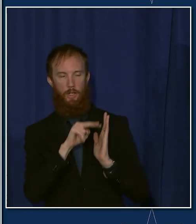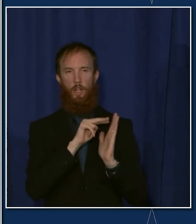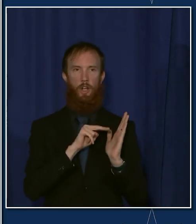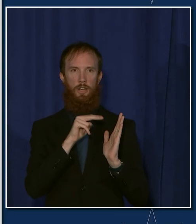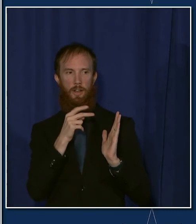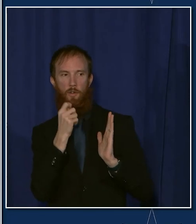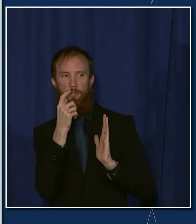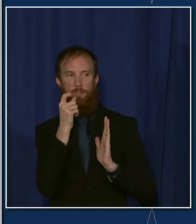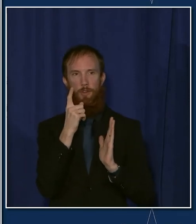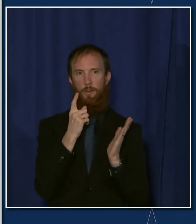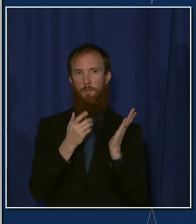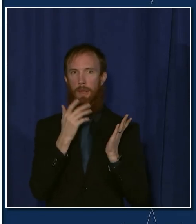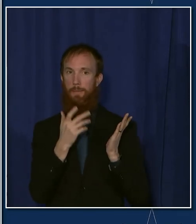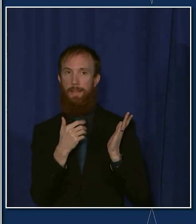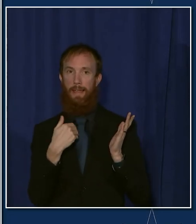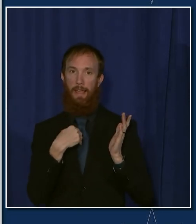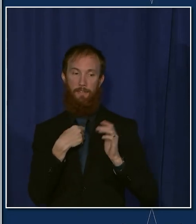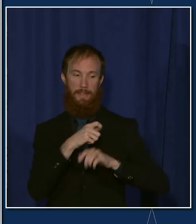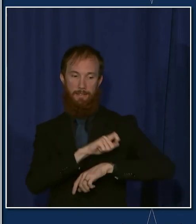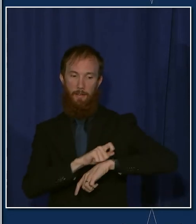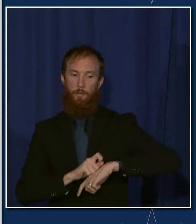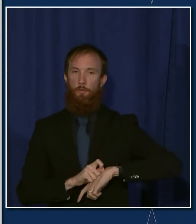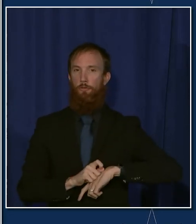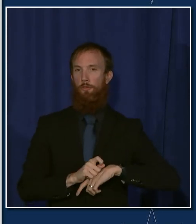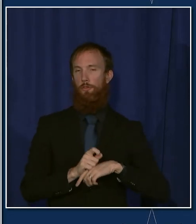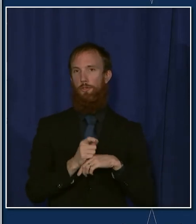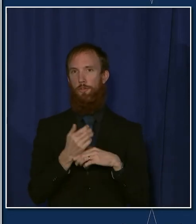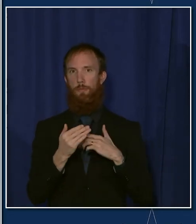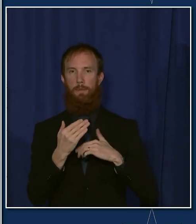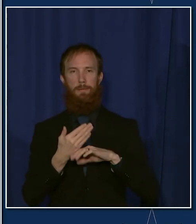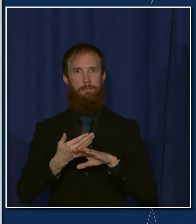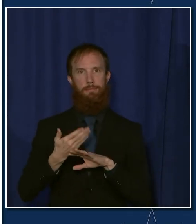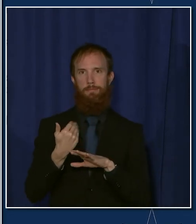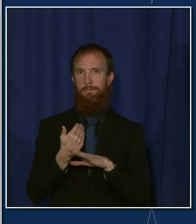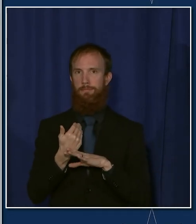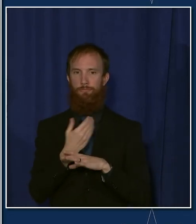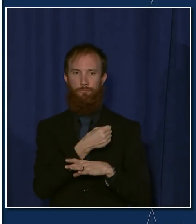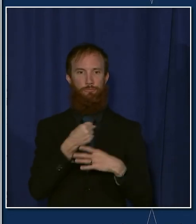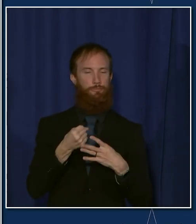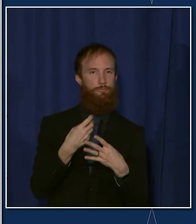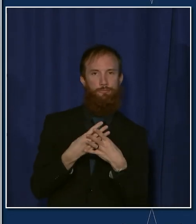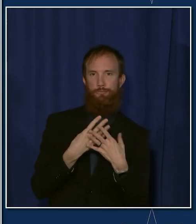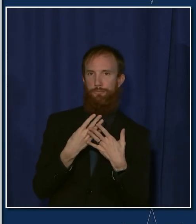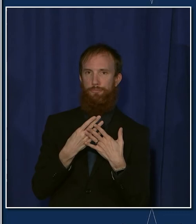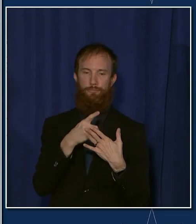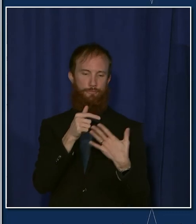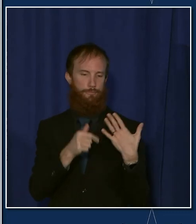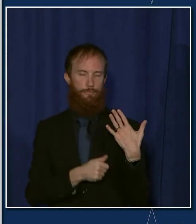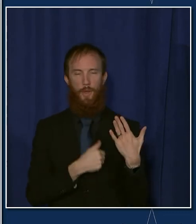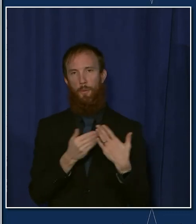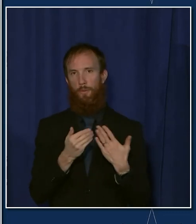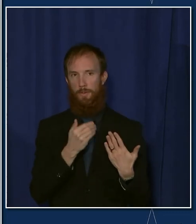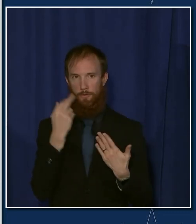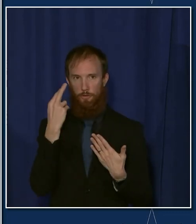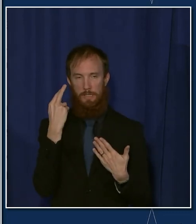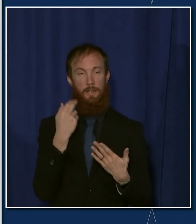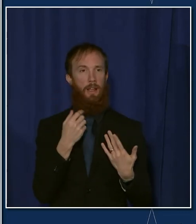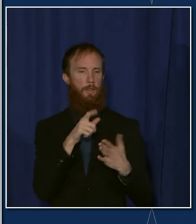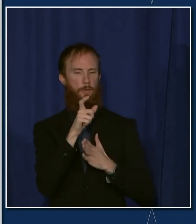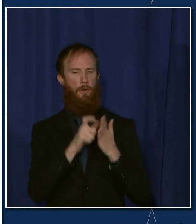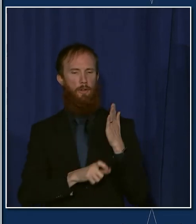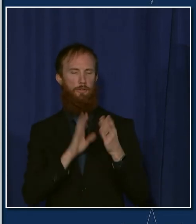or for because they used to be incarcerated. And then the article also talks about how